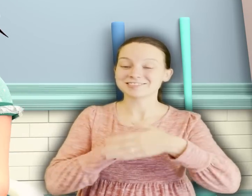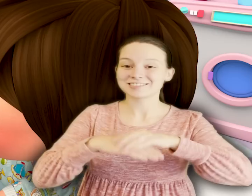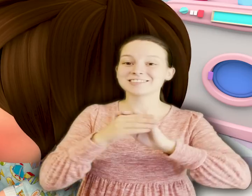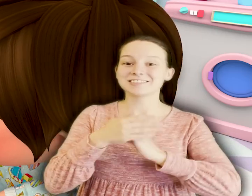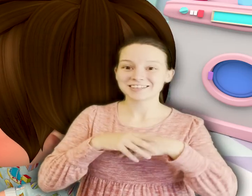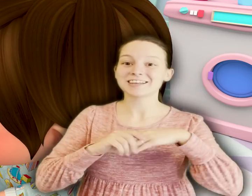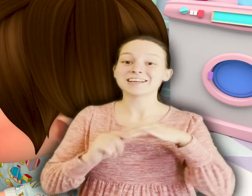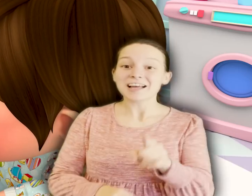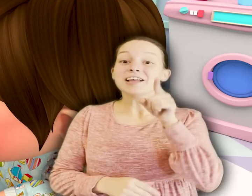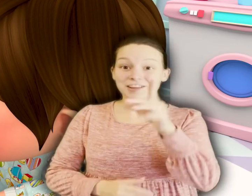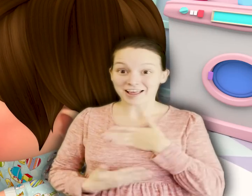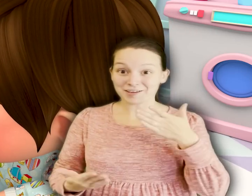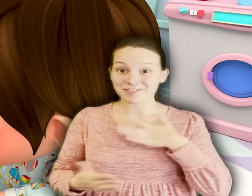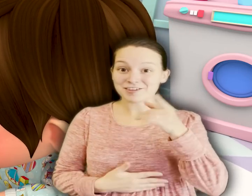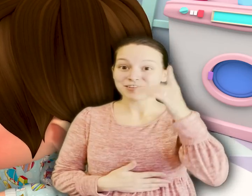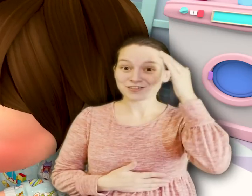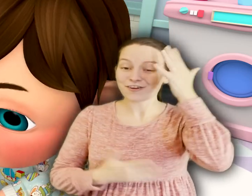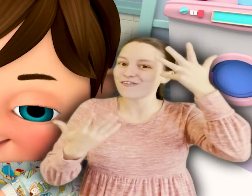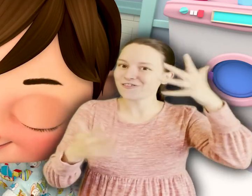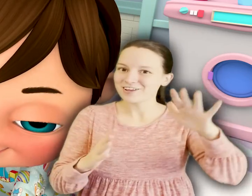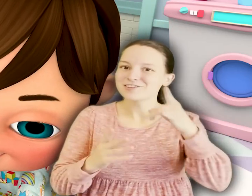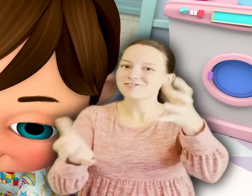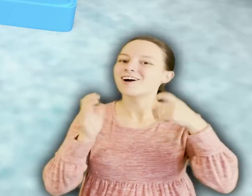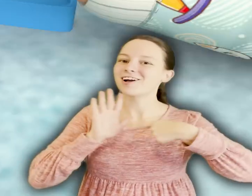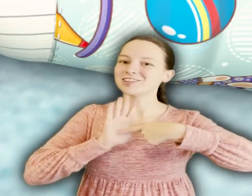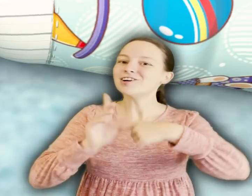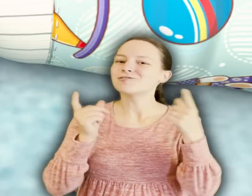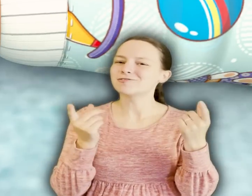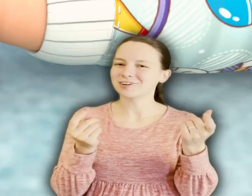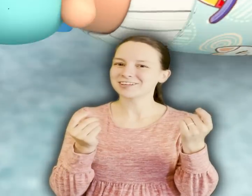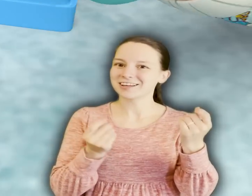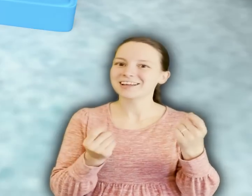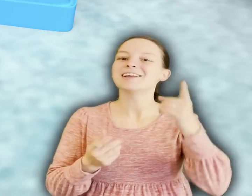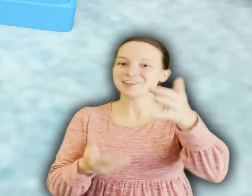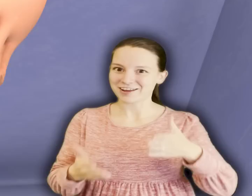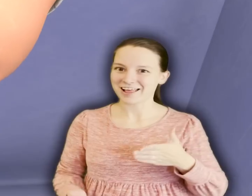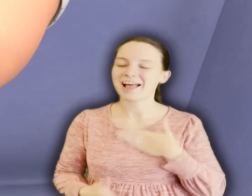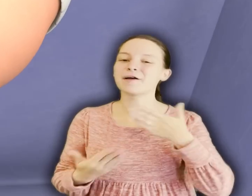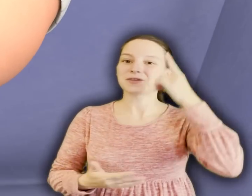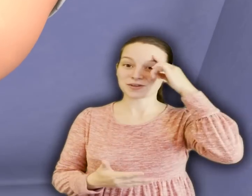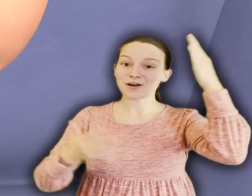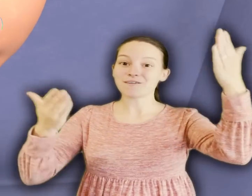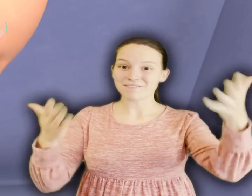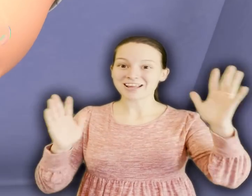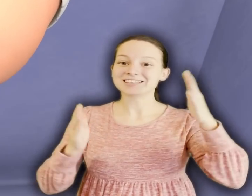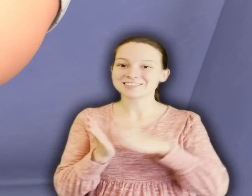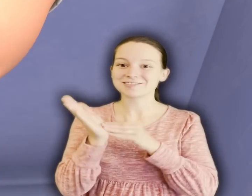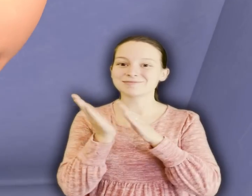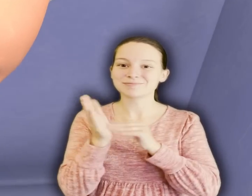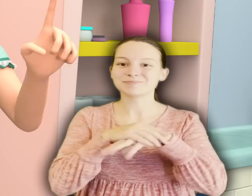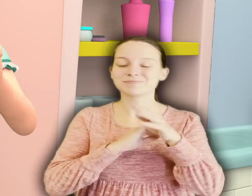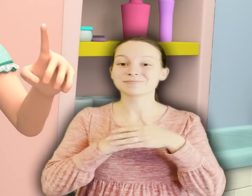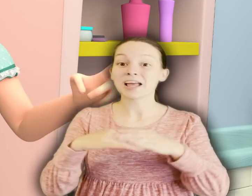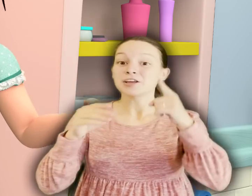soap if you're happy and you know it and you really want to show it if you're happy and you know it rub with